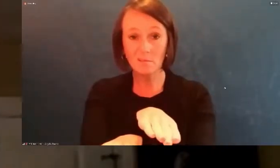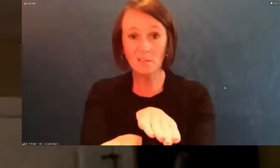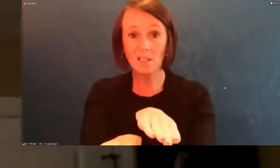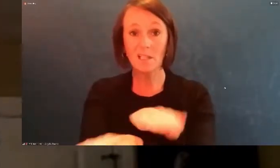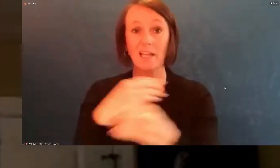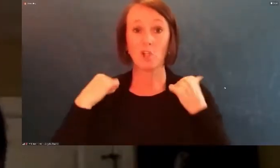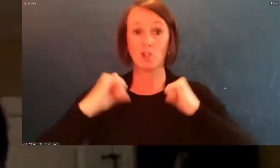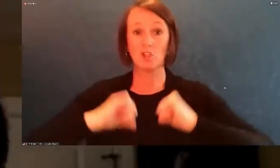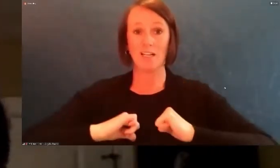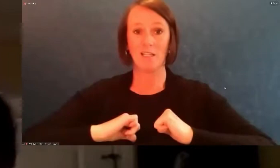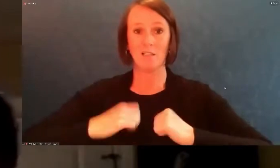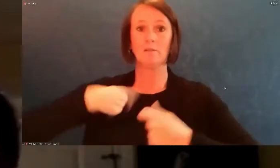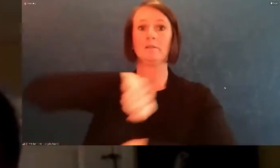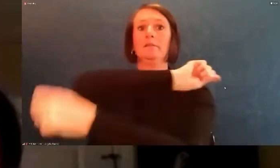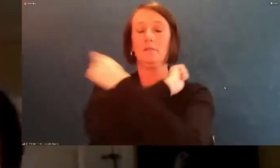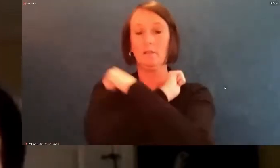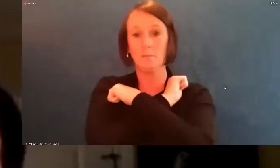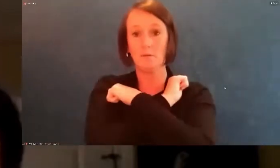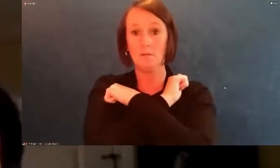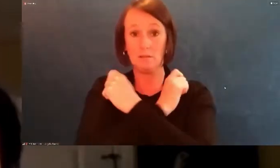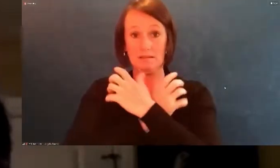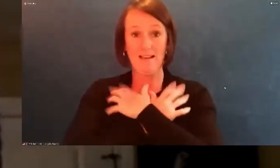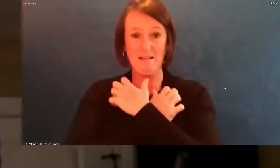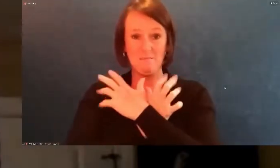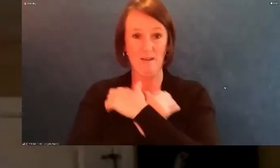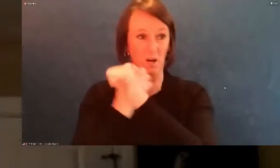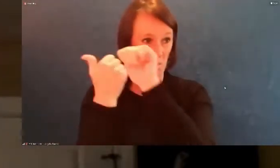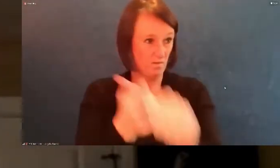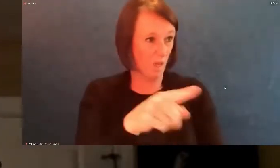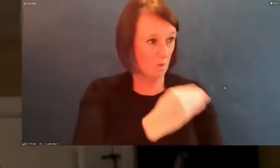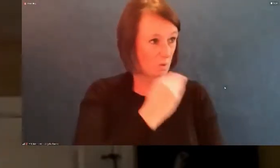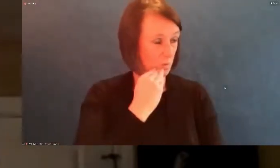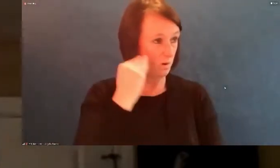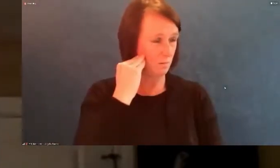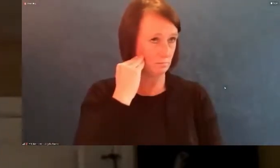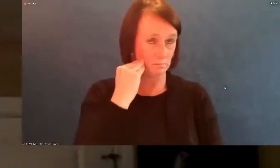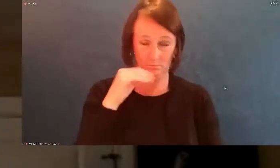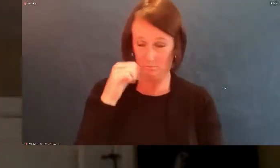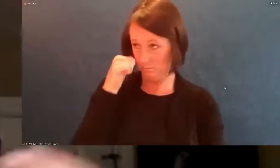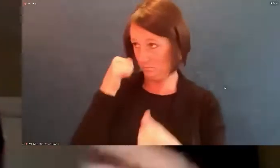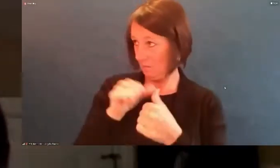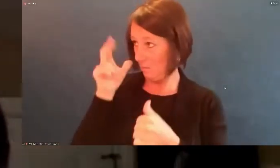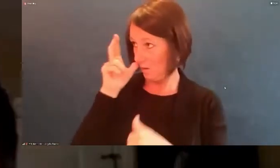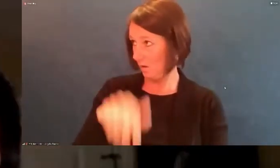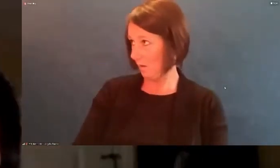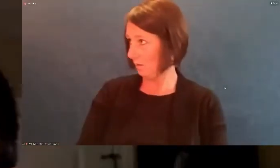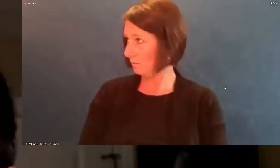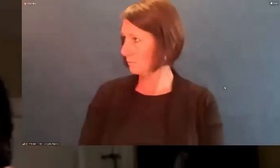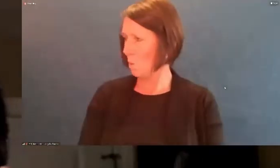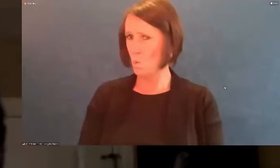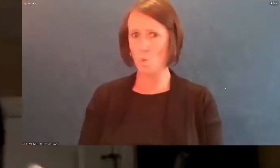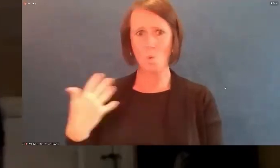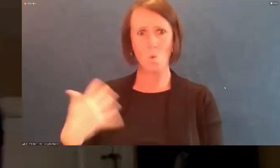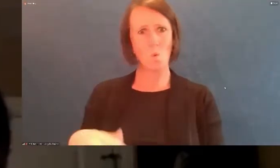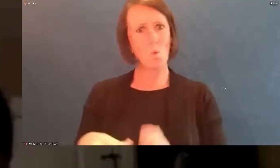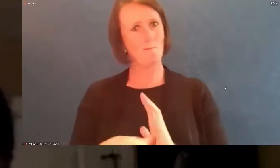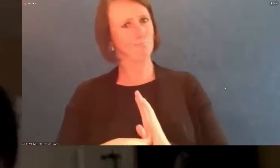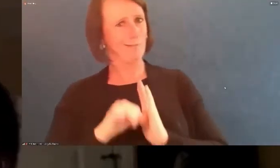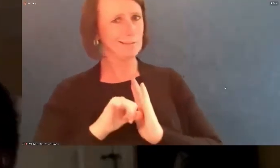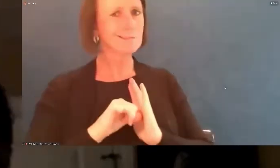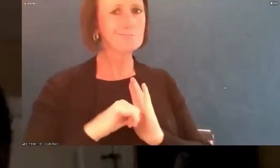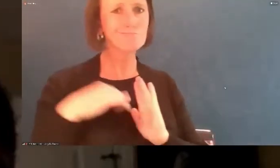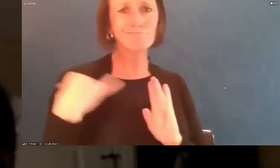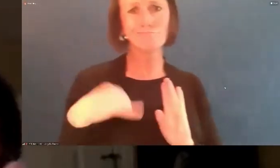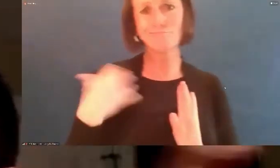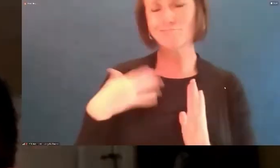a walk. A bear's going to follow you home. I remember hearing that and being even more impressed that there was this